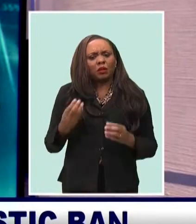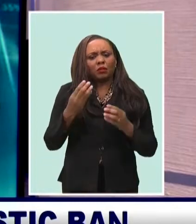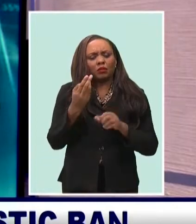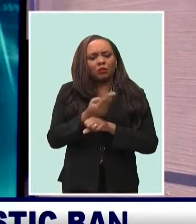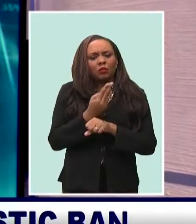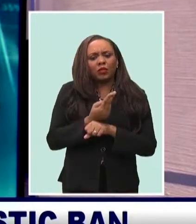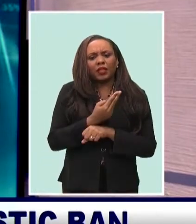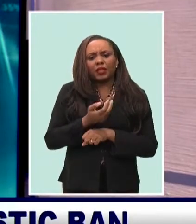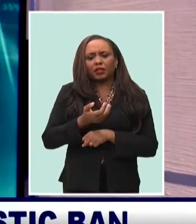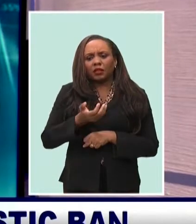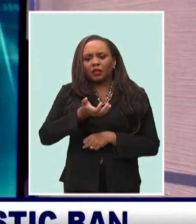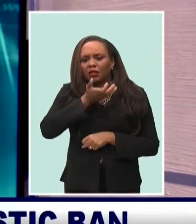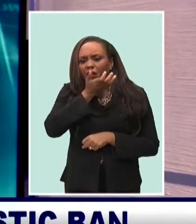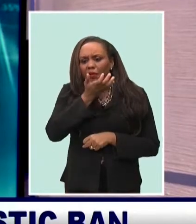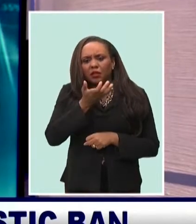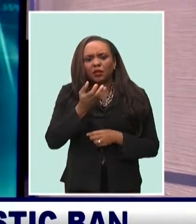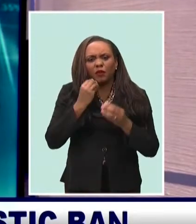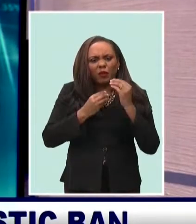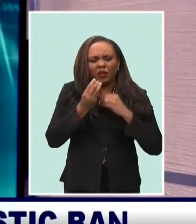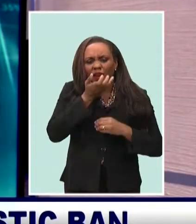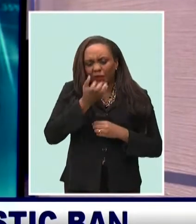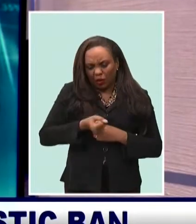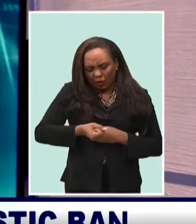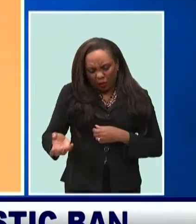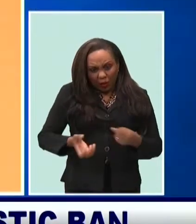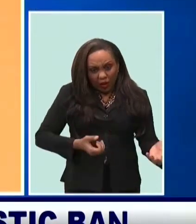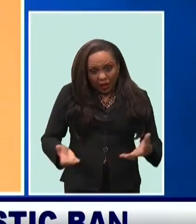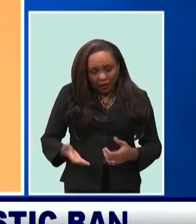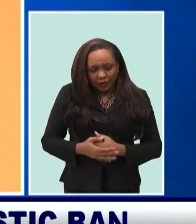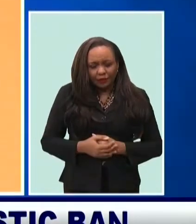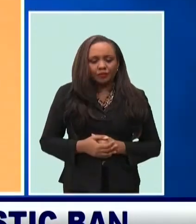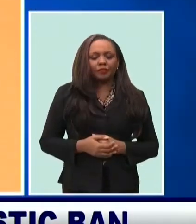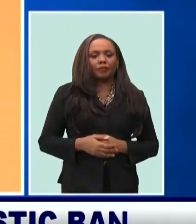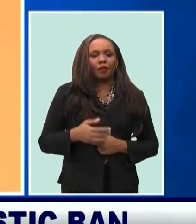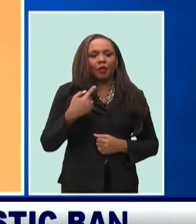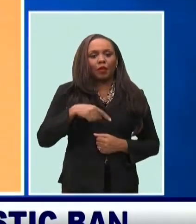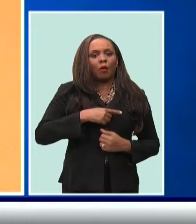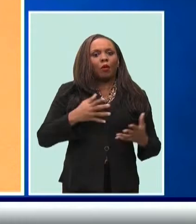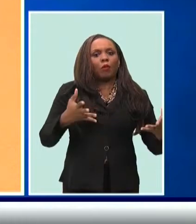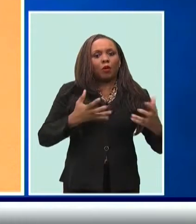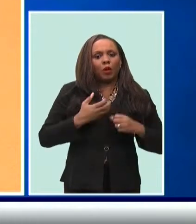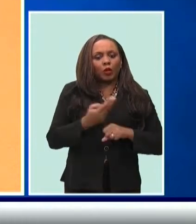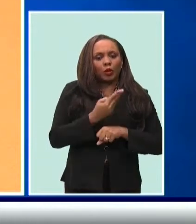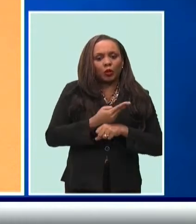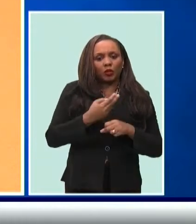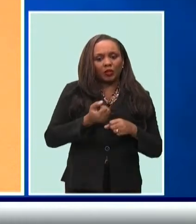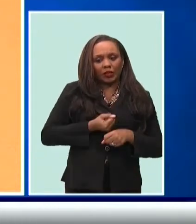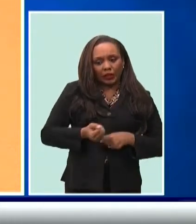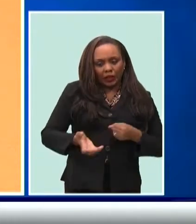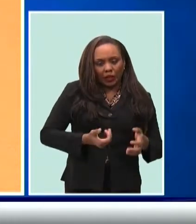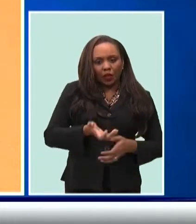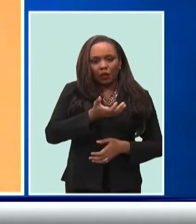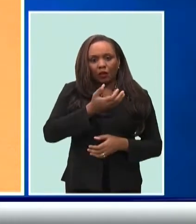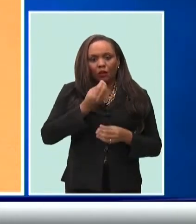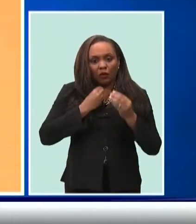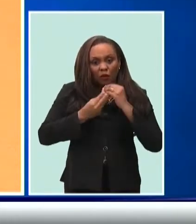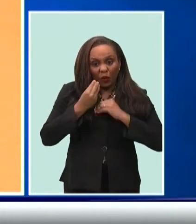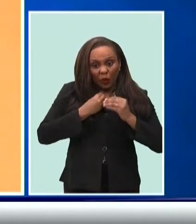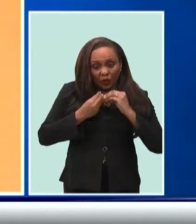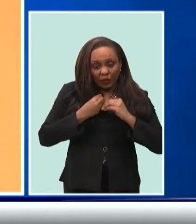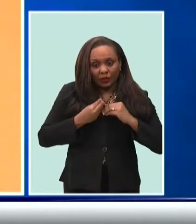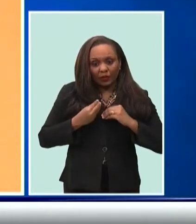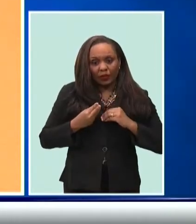food waste. We're looking at a food waste biogas plant, which would take